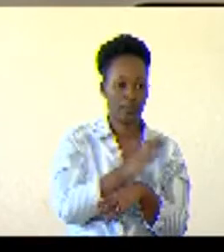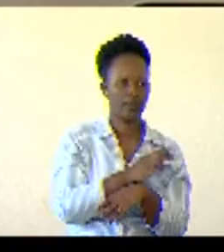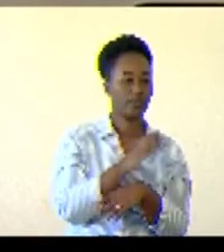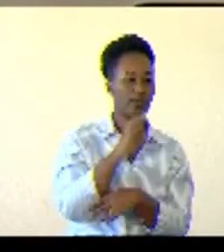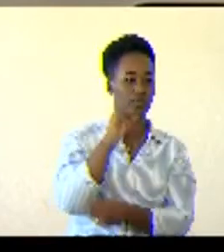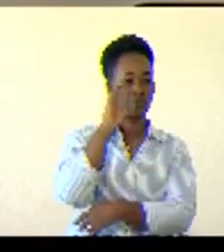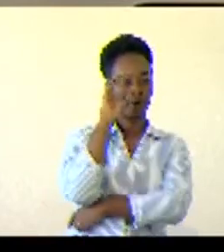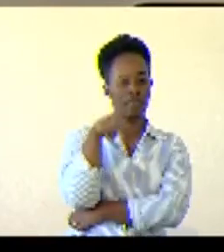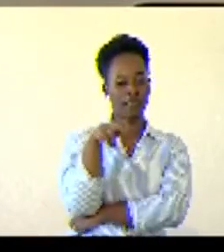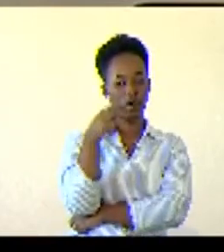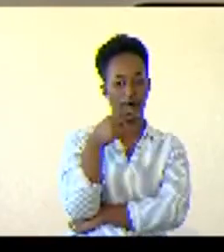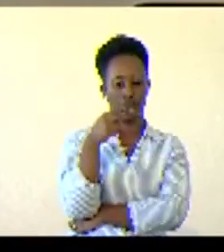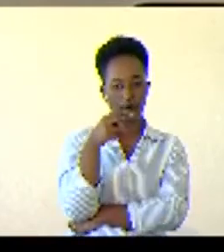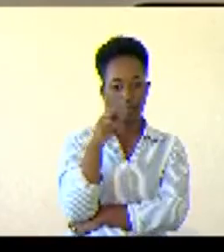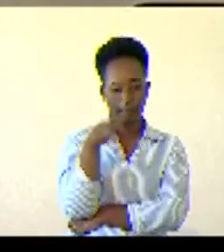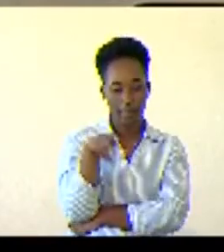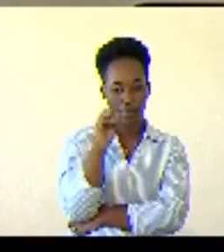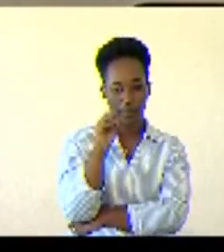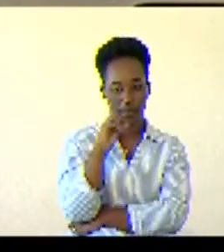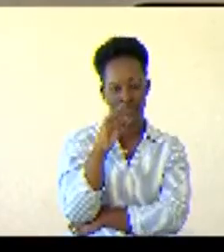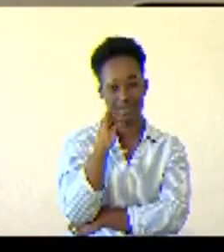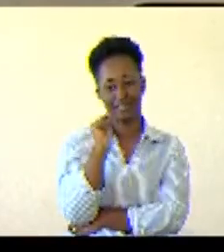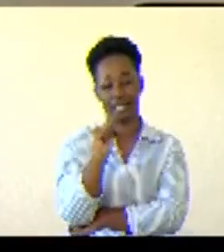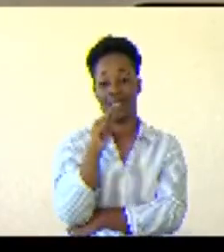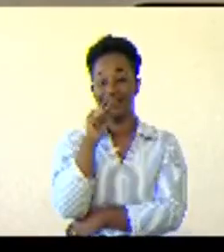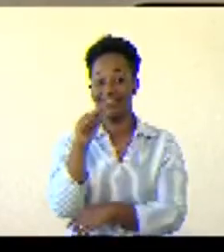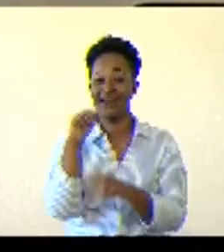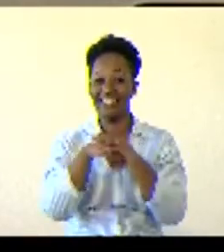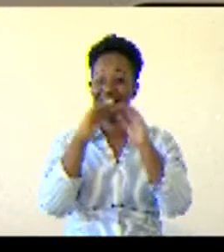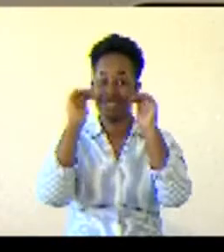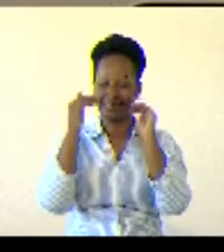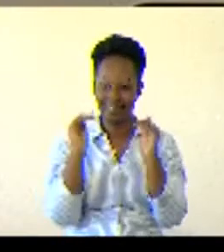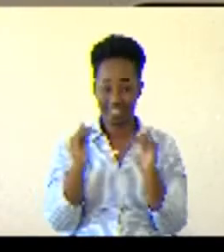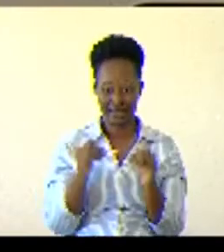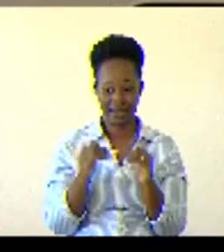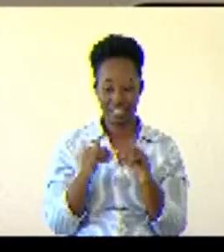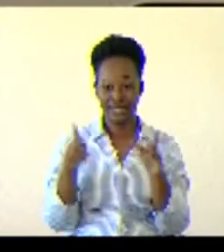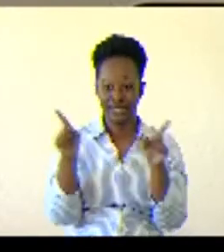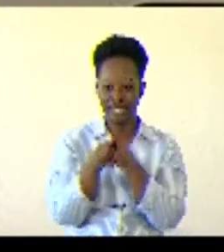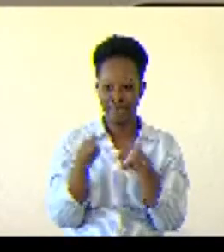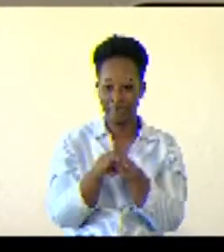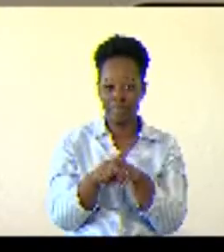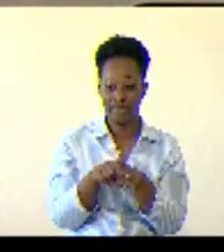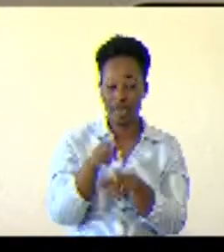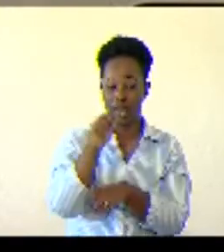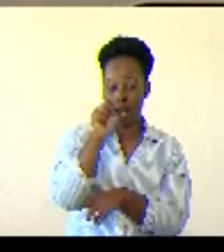Pseudopodia. Pseudopodia are armed structures. They are armed structures